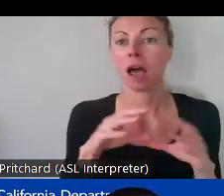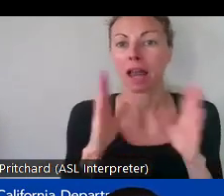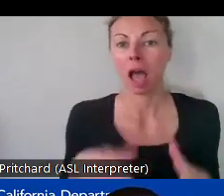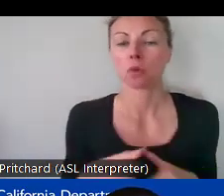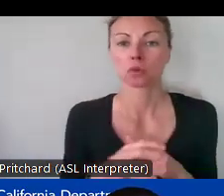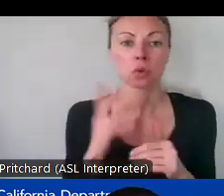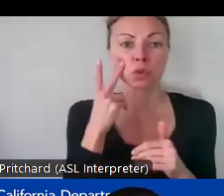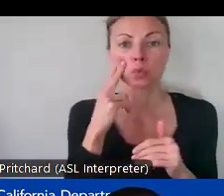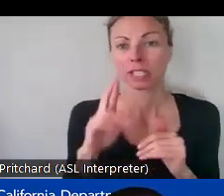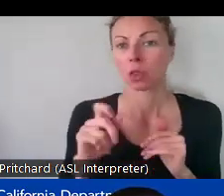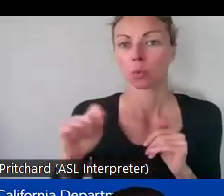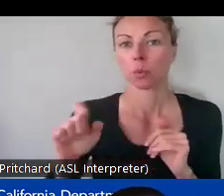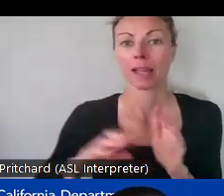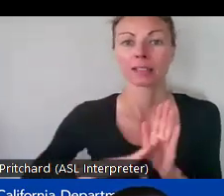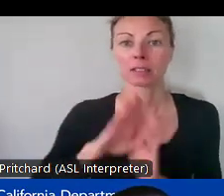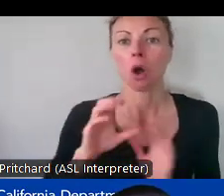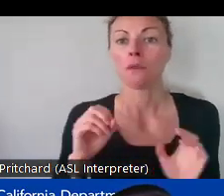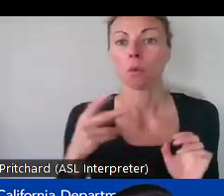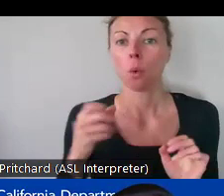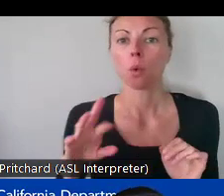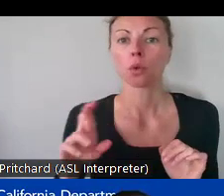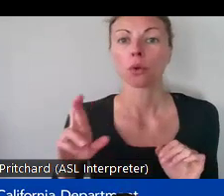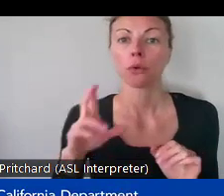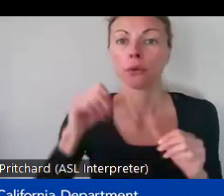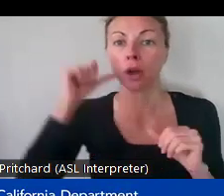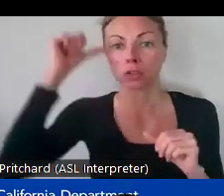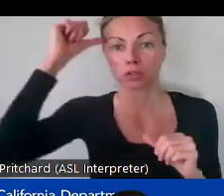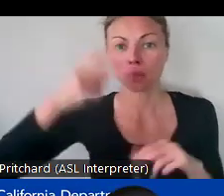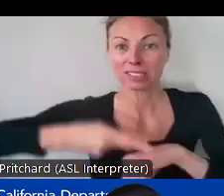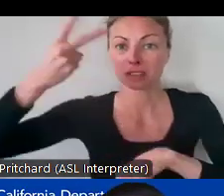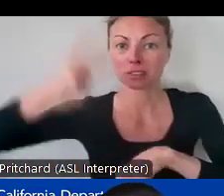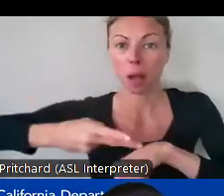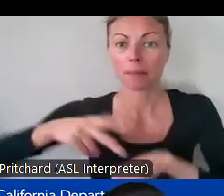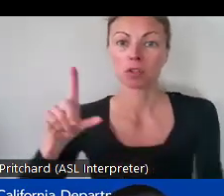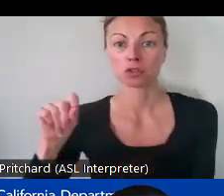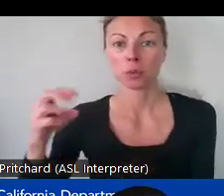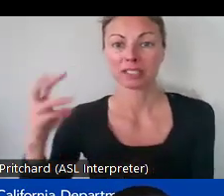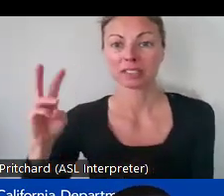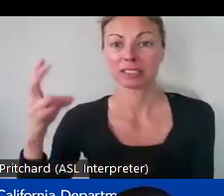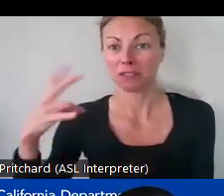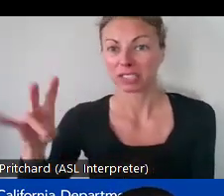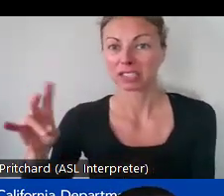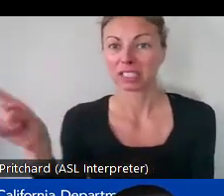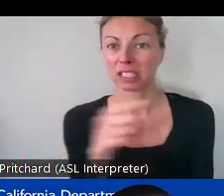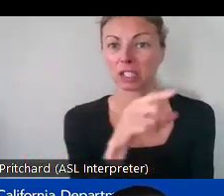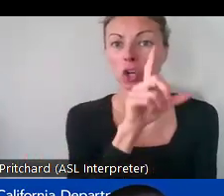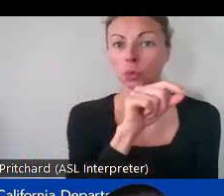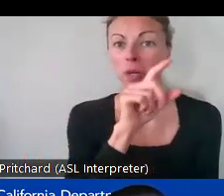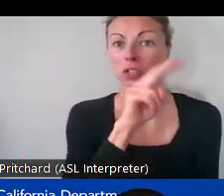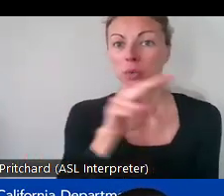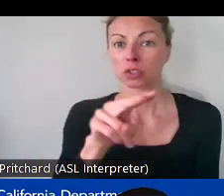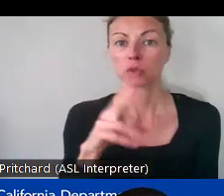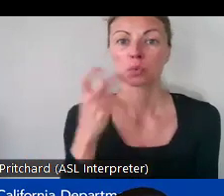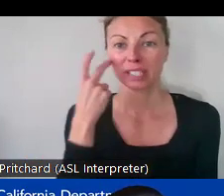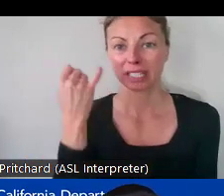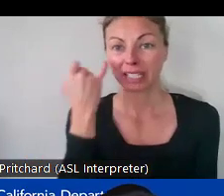the rate of older adults homelessness in the state is actually nearly doubled from 2017 to 2022. If trends remain the same, the rate will unfortunately